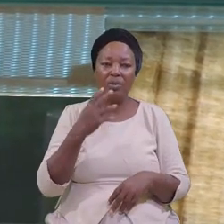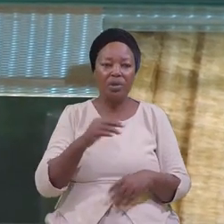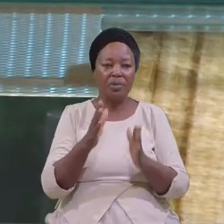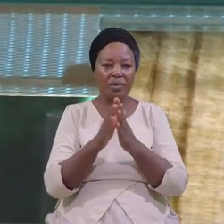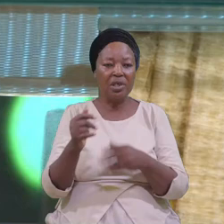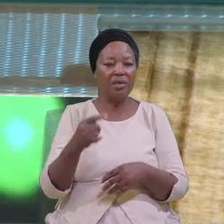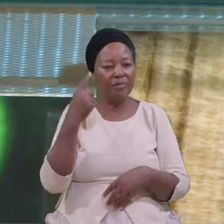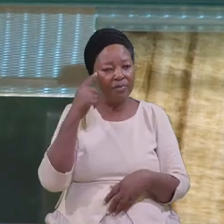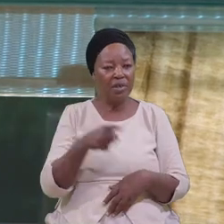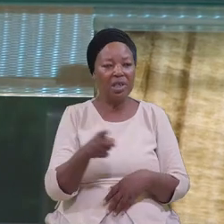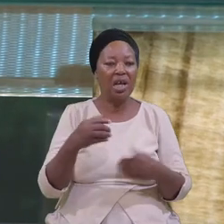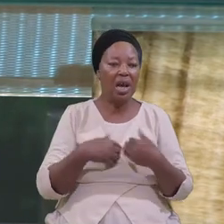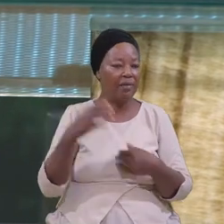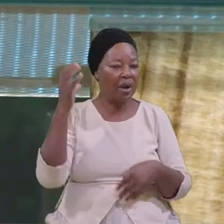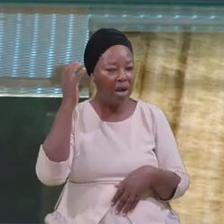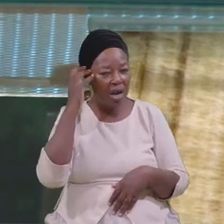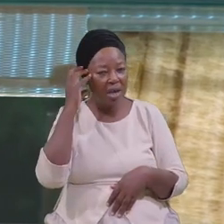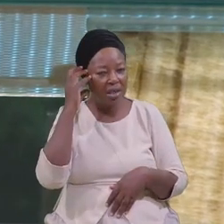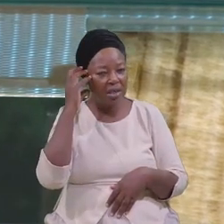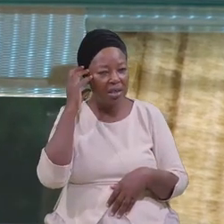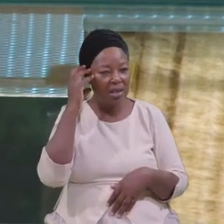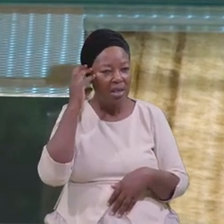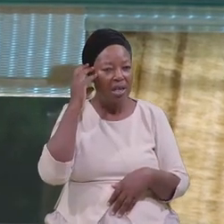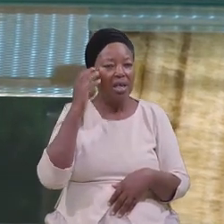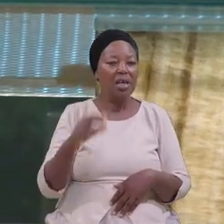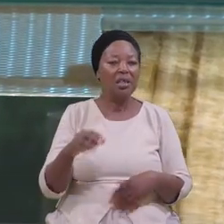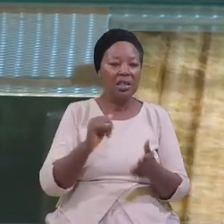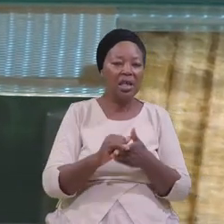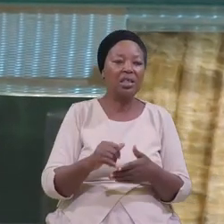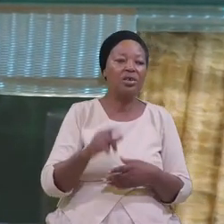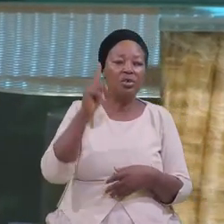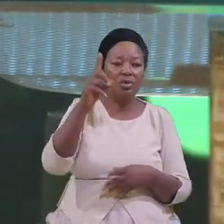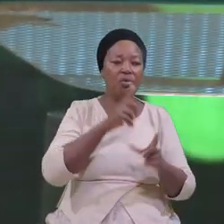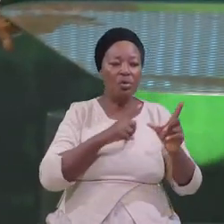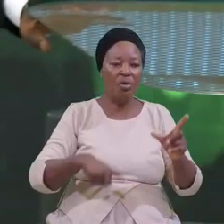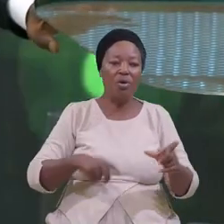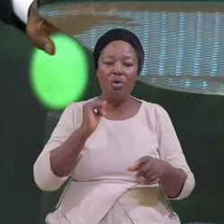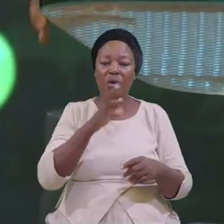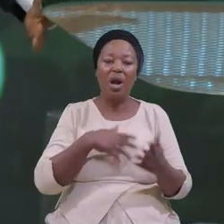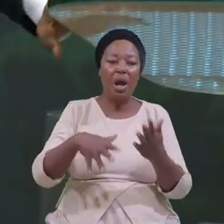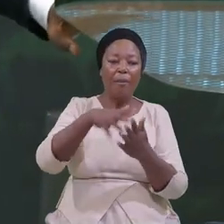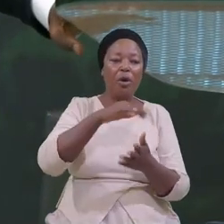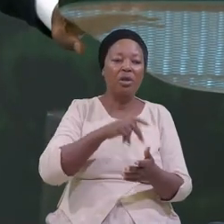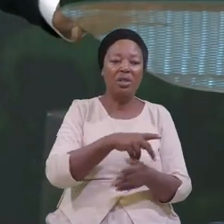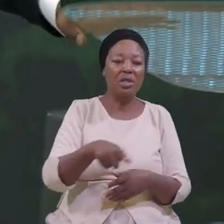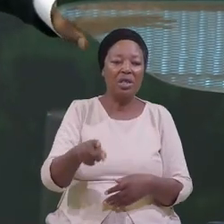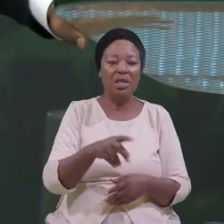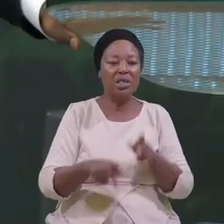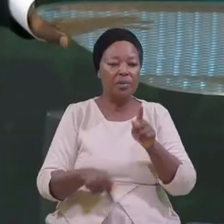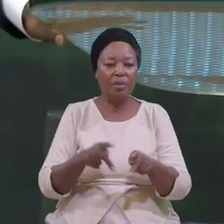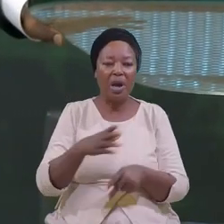they have heard that thou, Lord, art among these people, and that